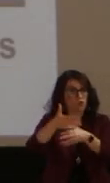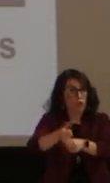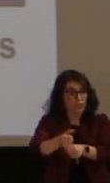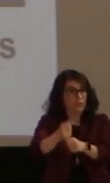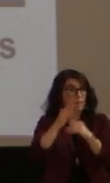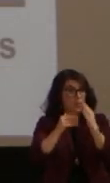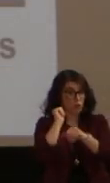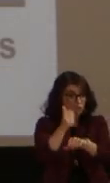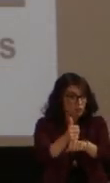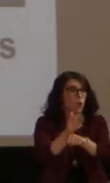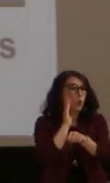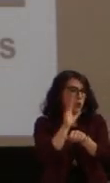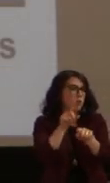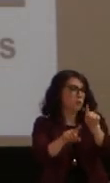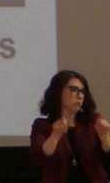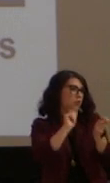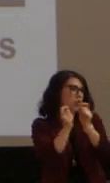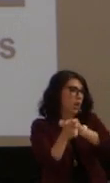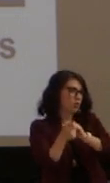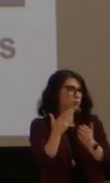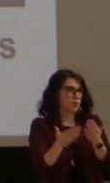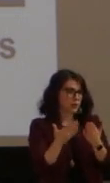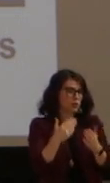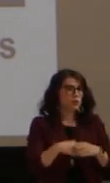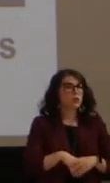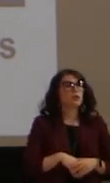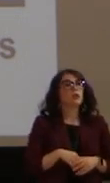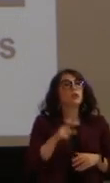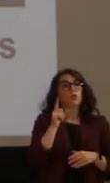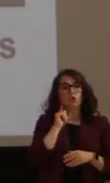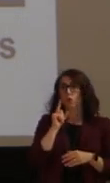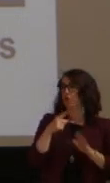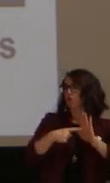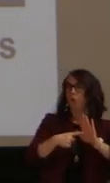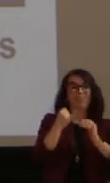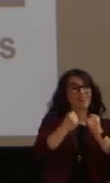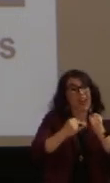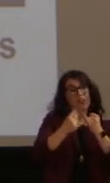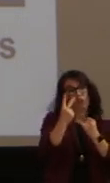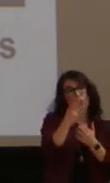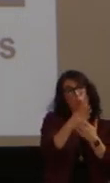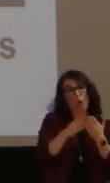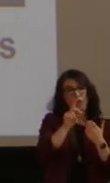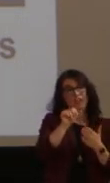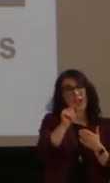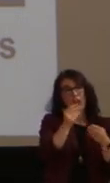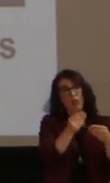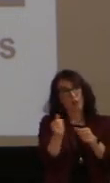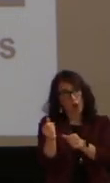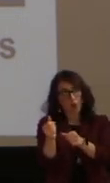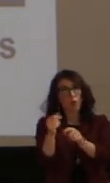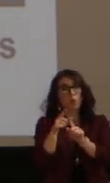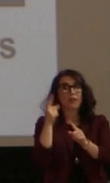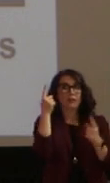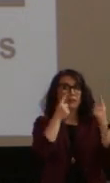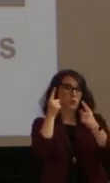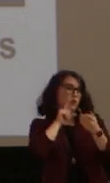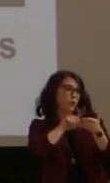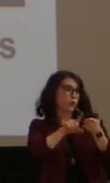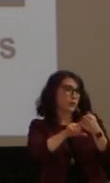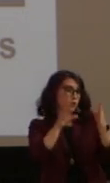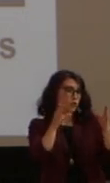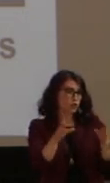There are 2 main considerations for data access, mirroring those last 2 parts of the data flow: considerations for researchers